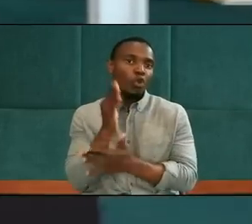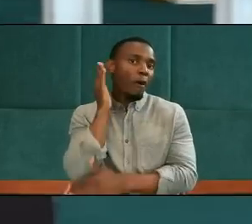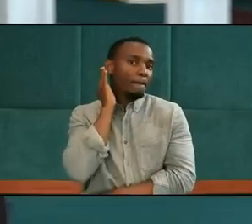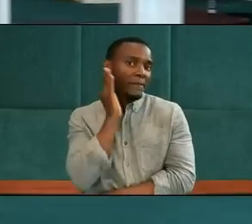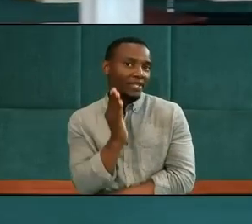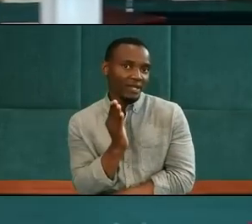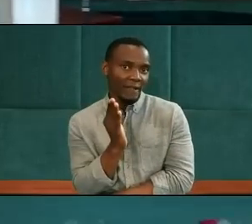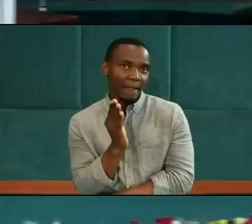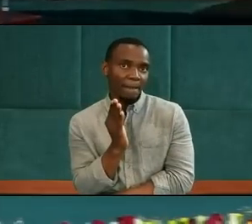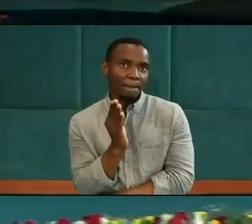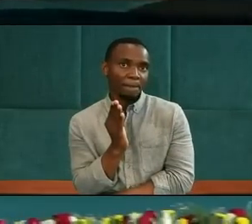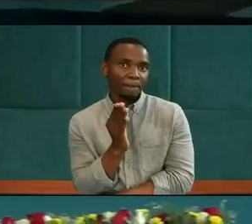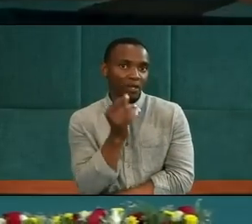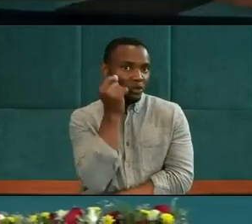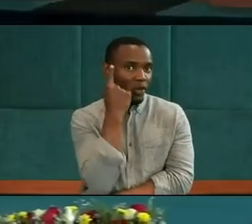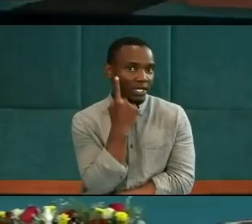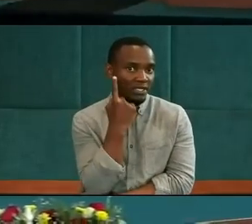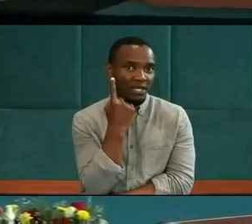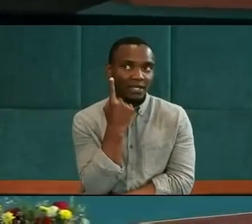Peter. Is the church with me?